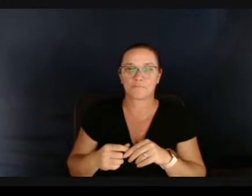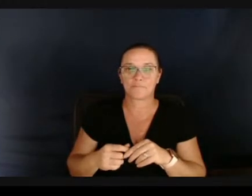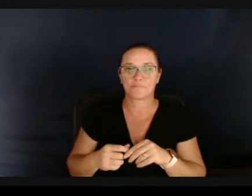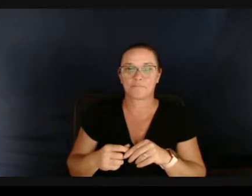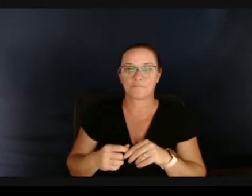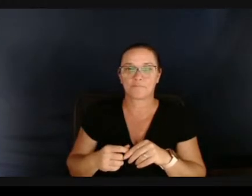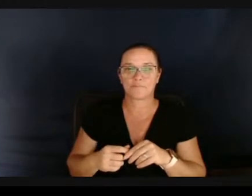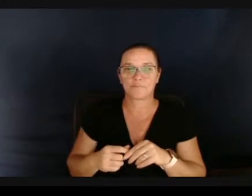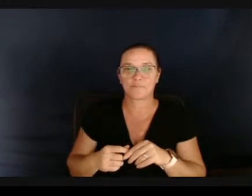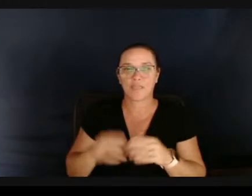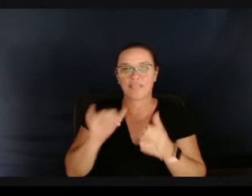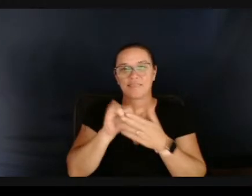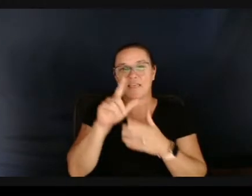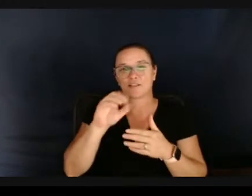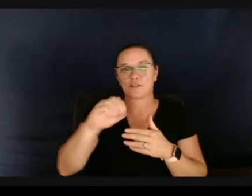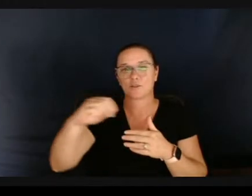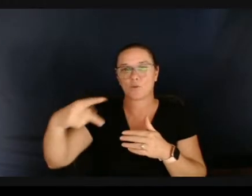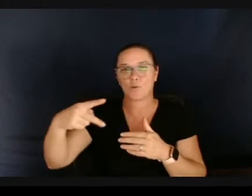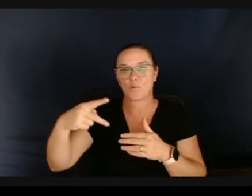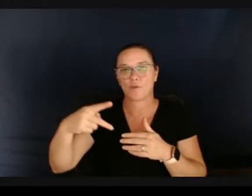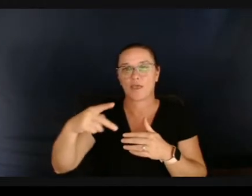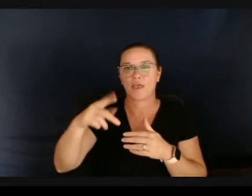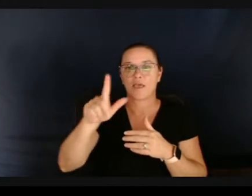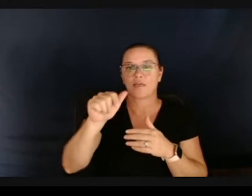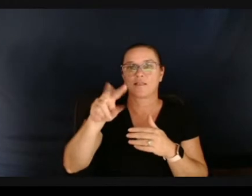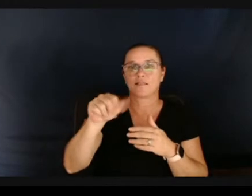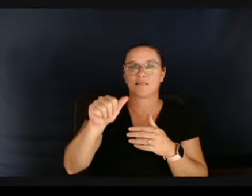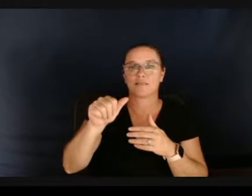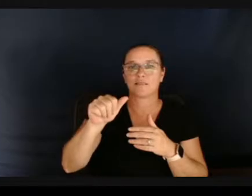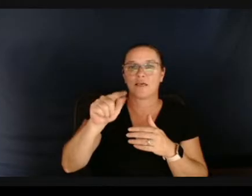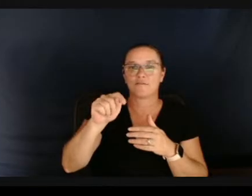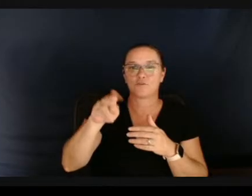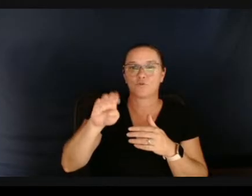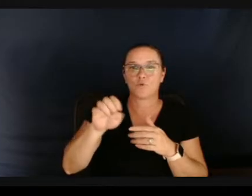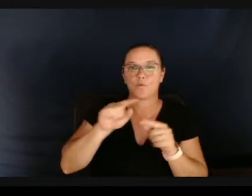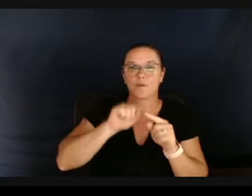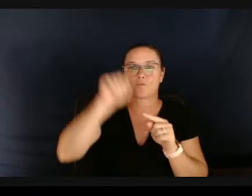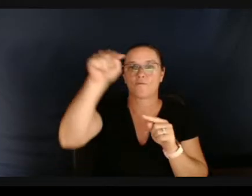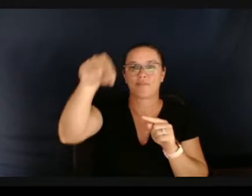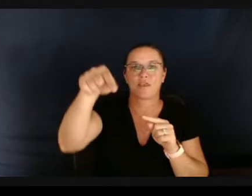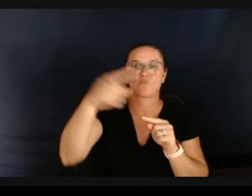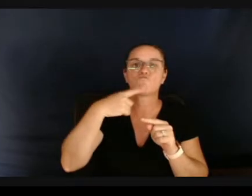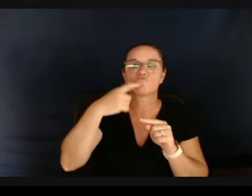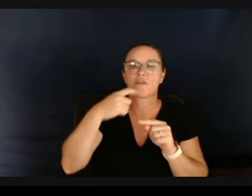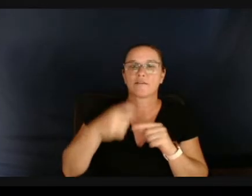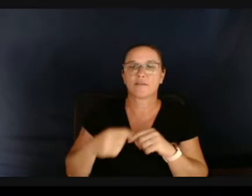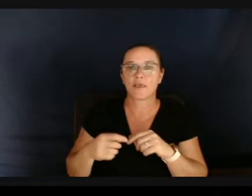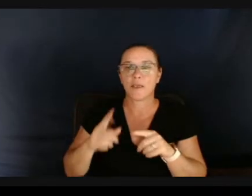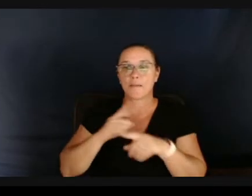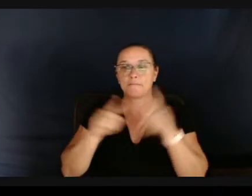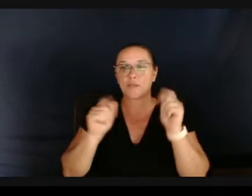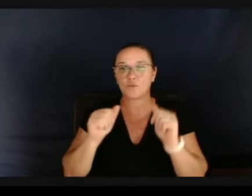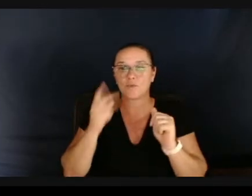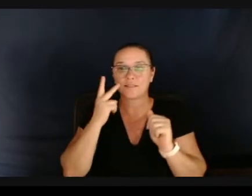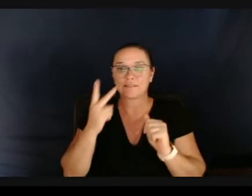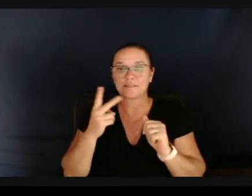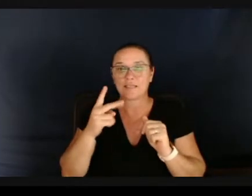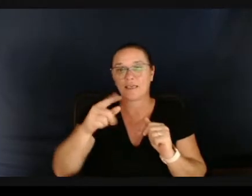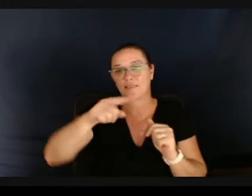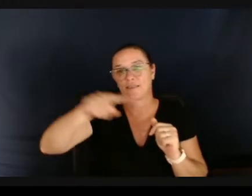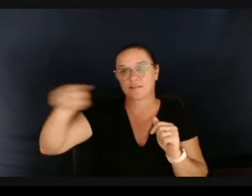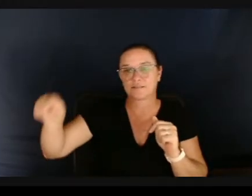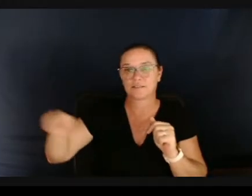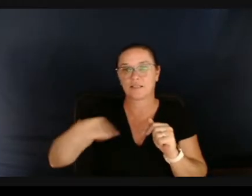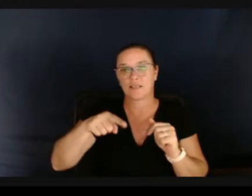And there's your loop right there with the lava tube being back in here as part of that as well. But you can see here this big